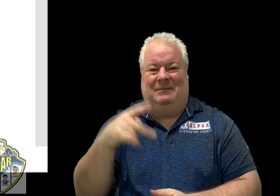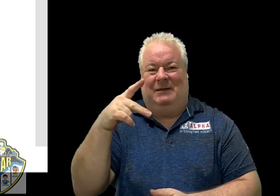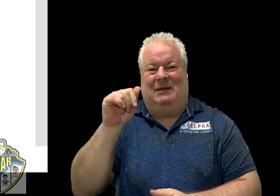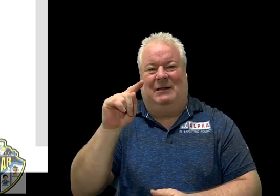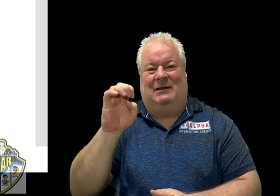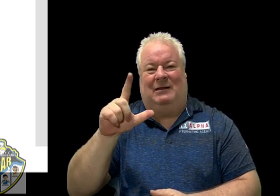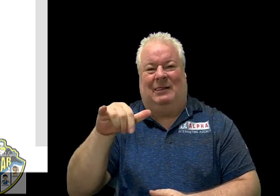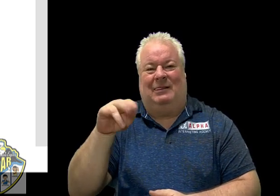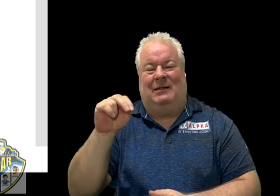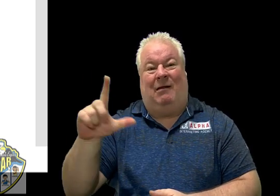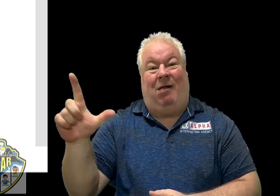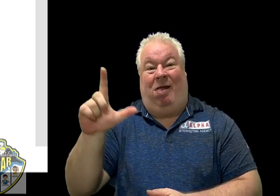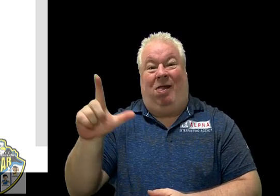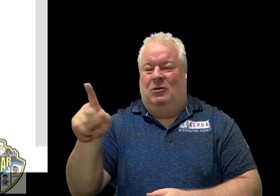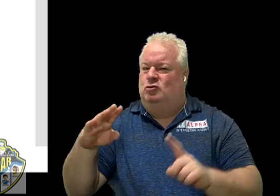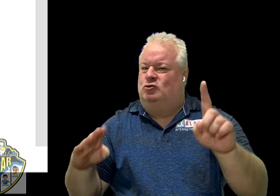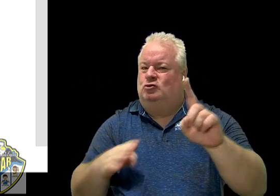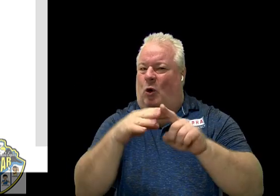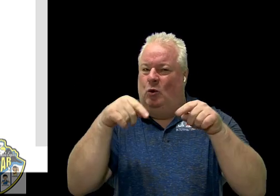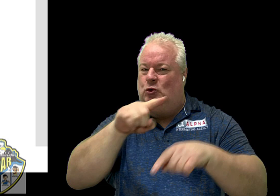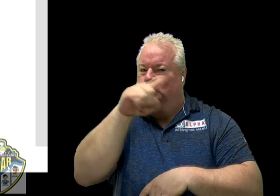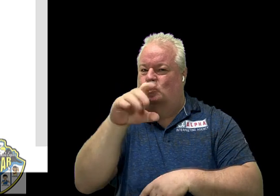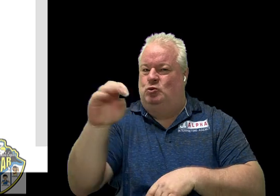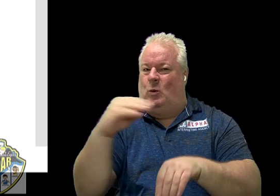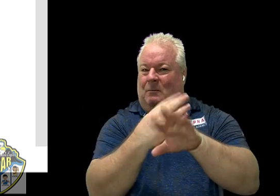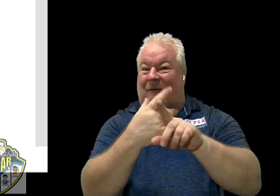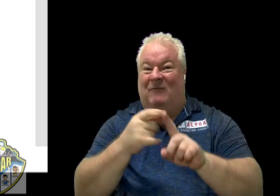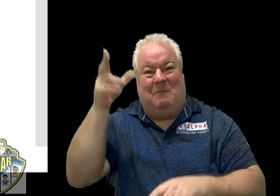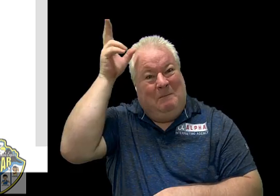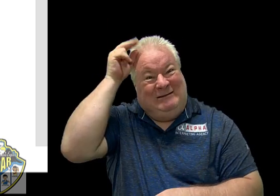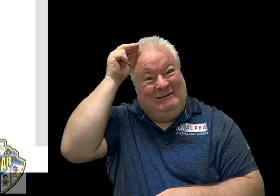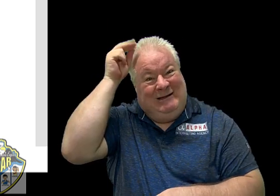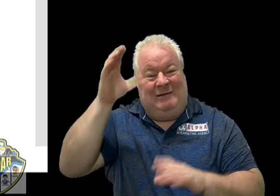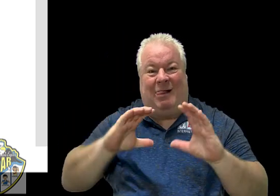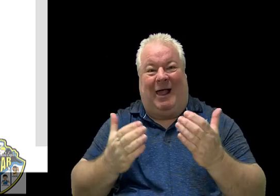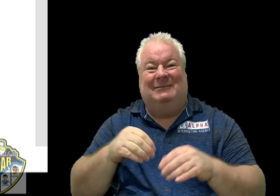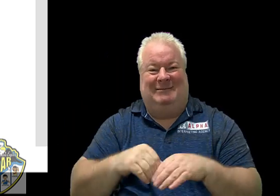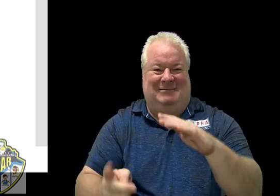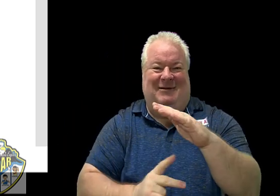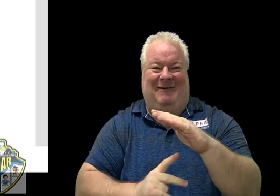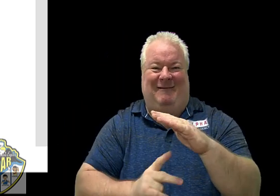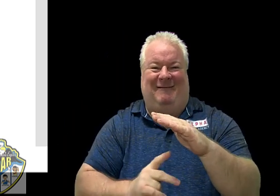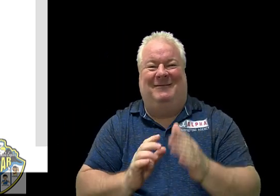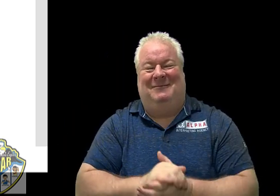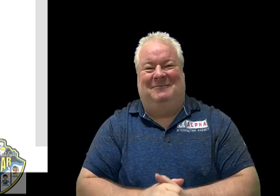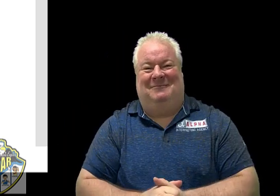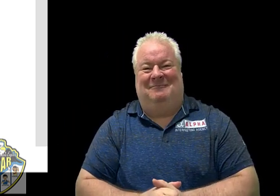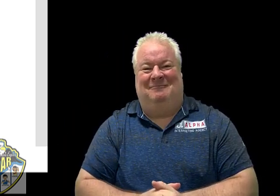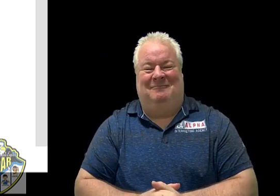Caitlin L. is soaring on Zoom from Mrs. Needle's class in kindergarten.